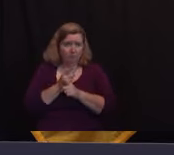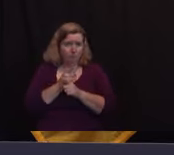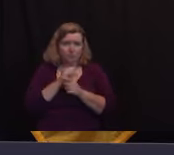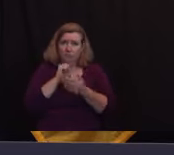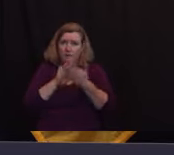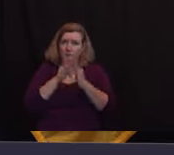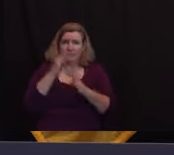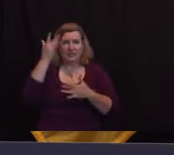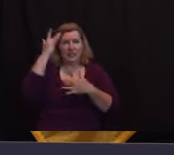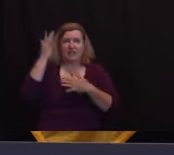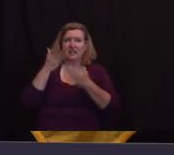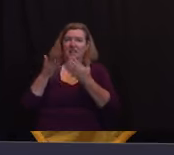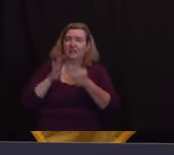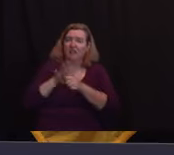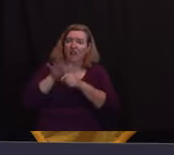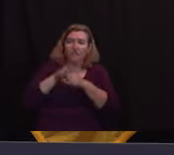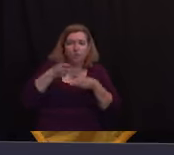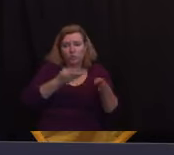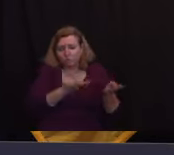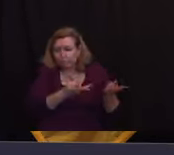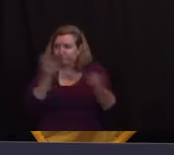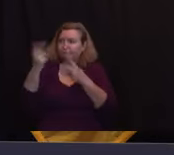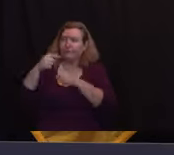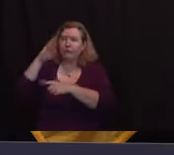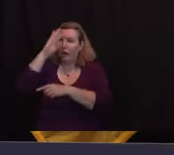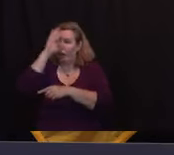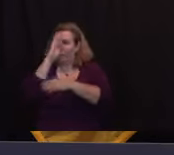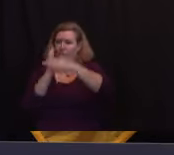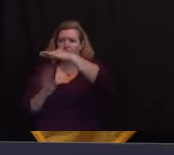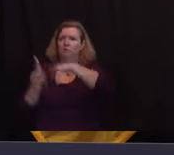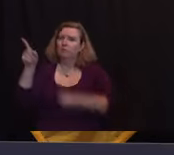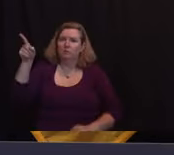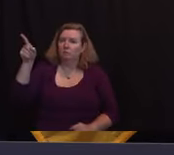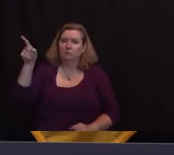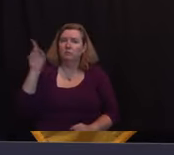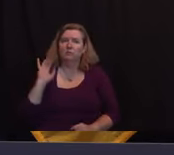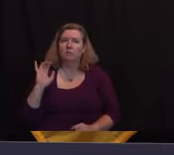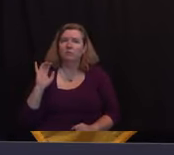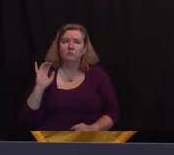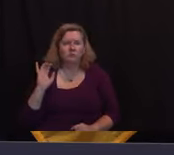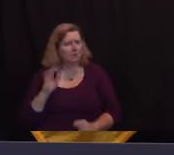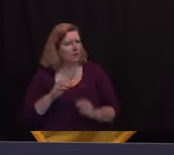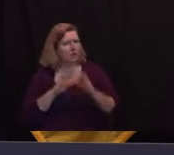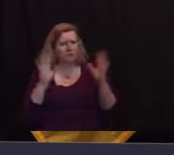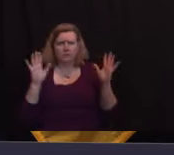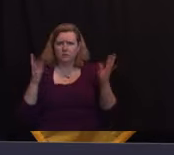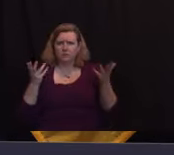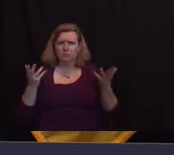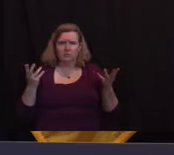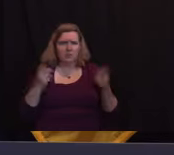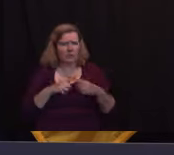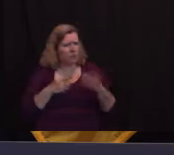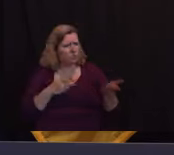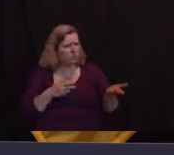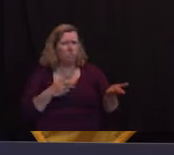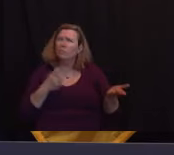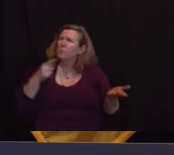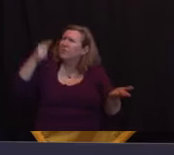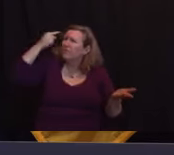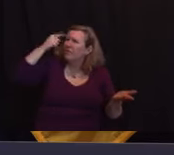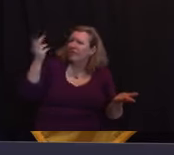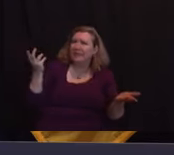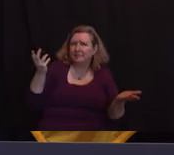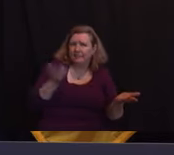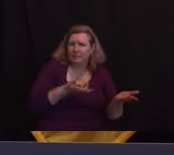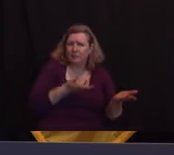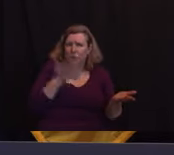be hospitalized. Hospitalized or tested, right. I mean, it seems like it's very clear. So what do you think are